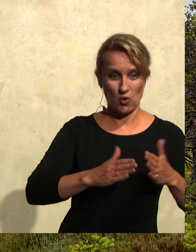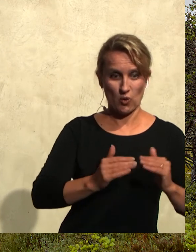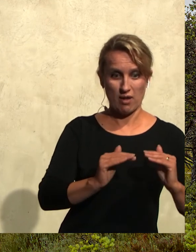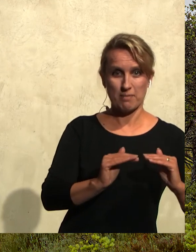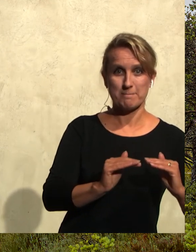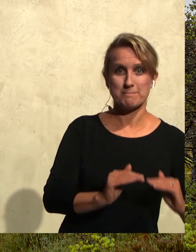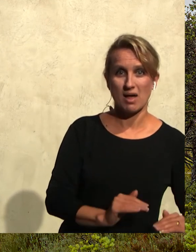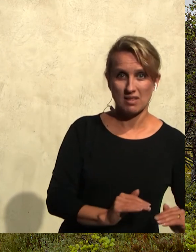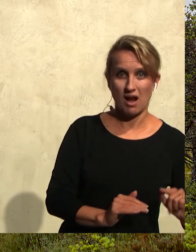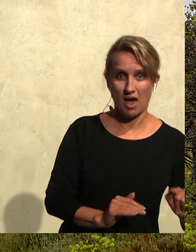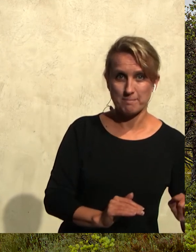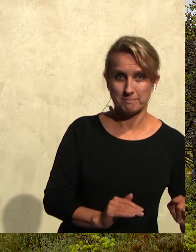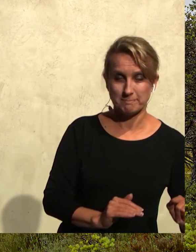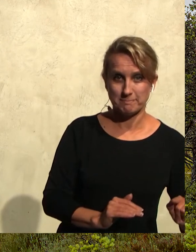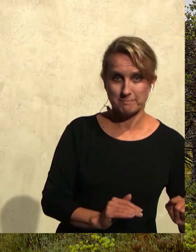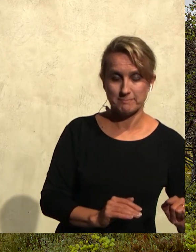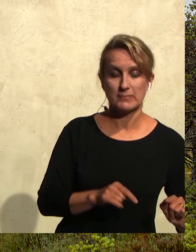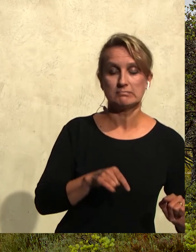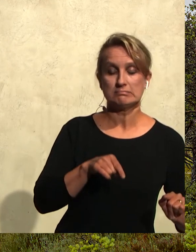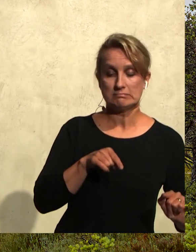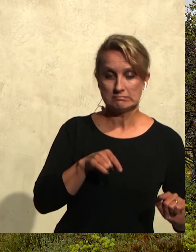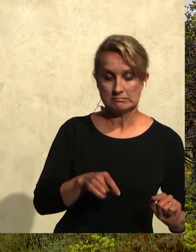having higher